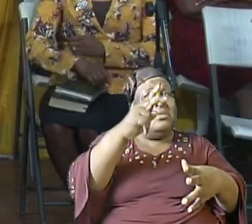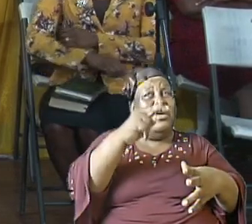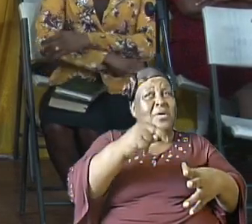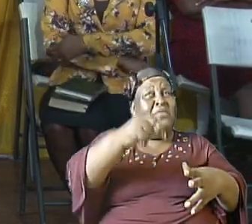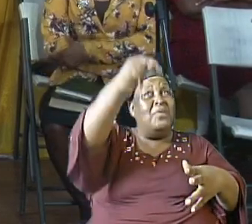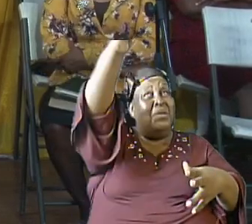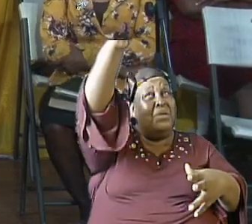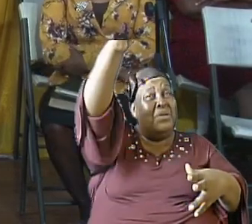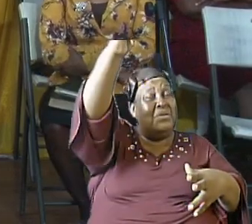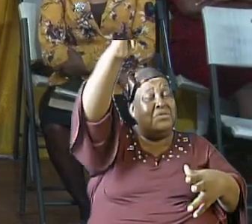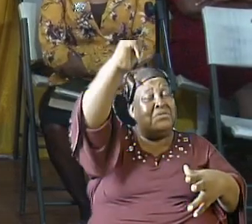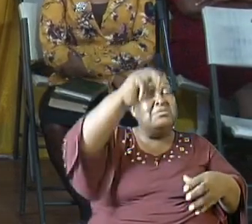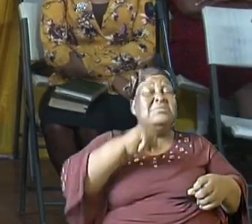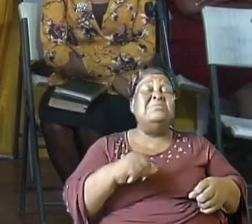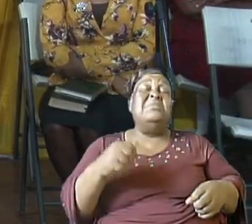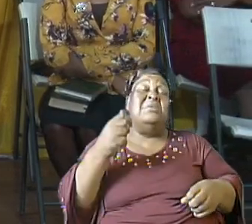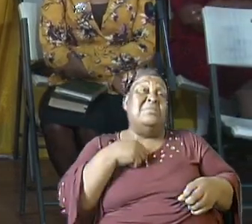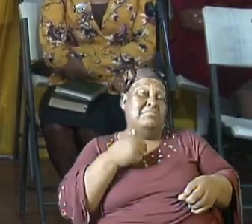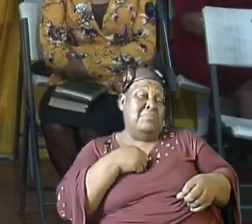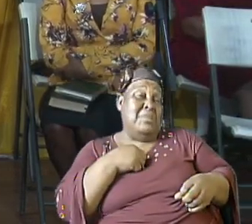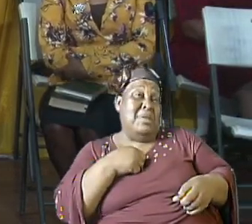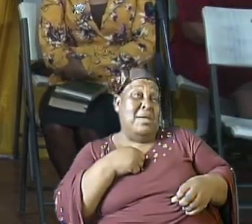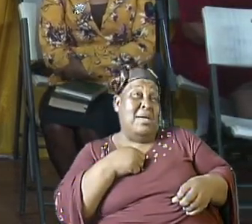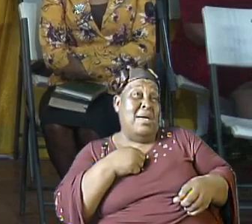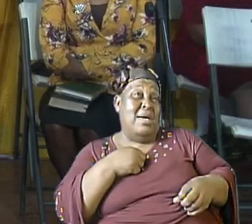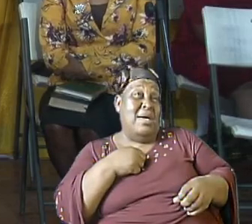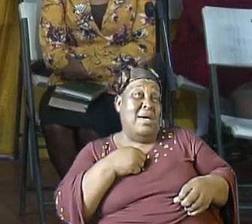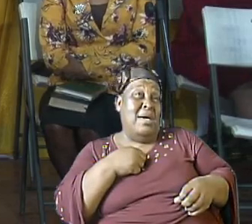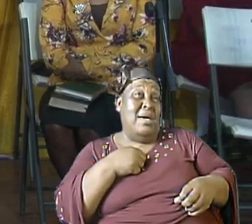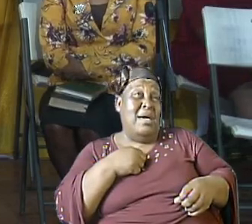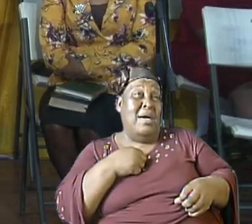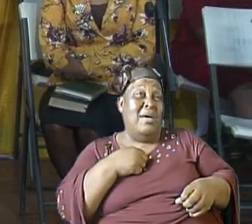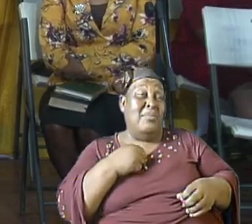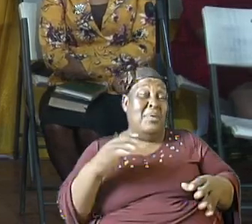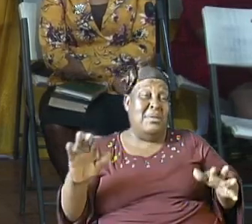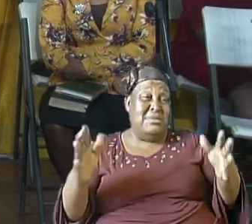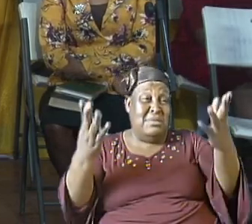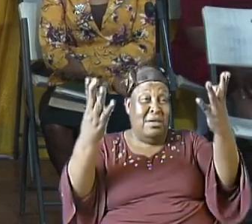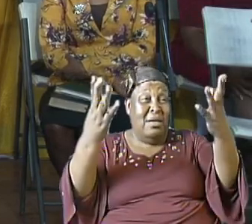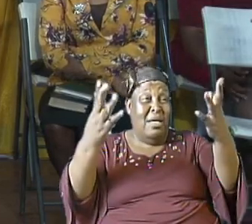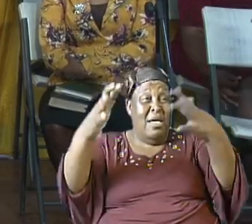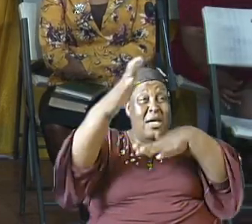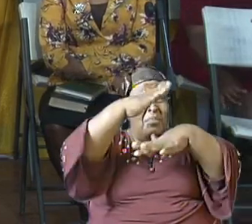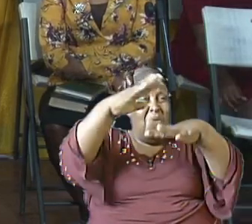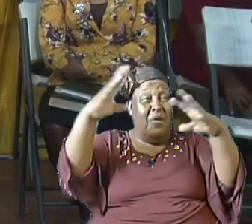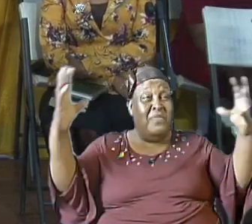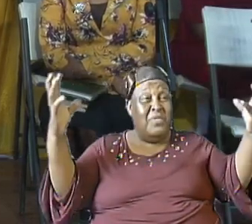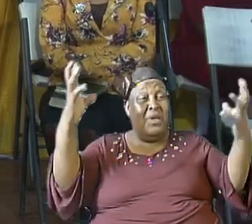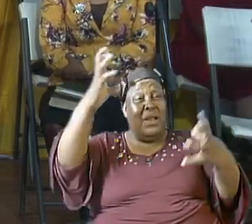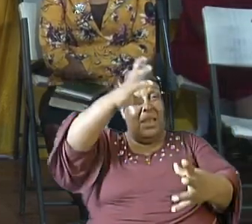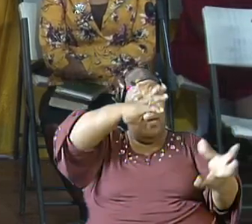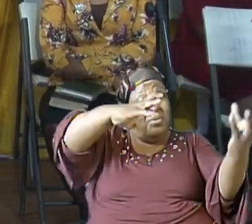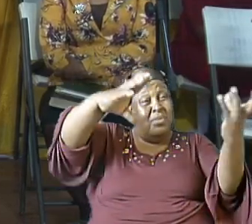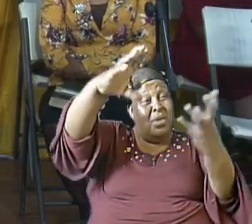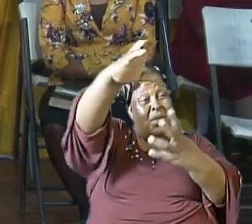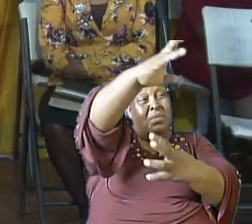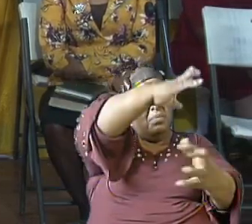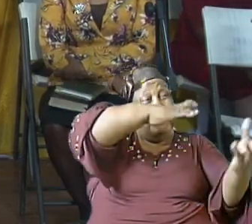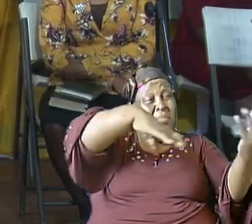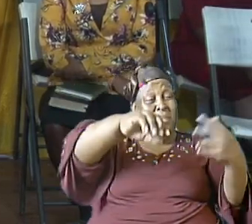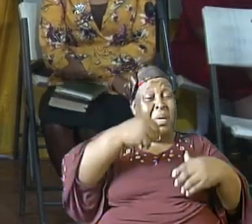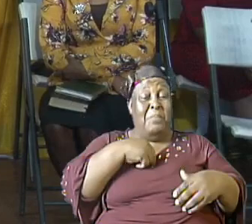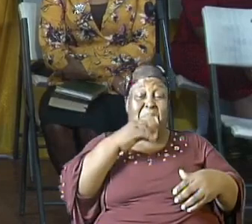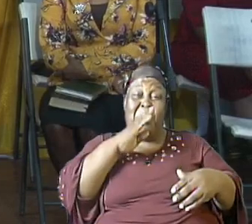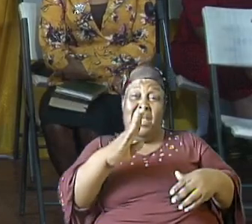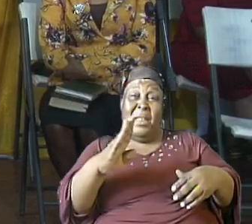the north. I will ascend above the heights of the clouds. I will be like the